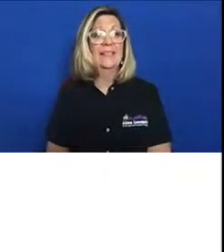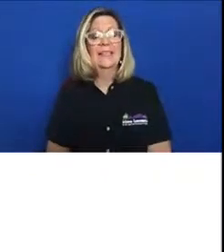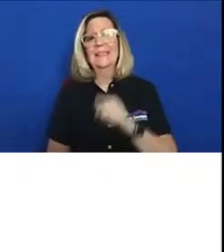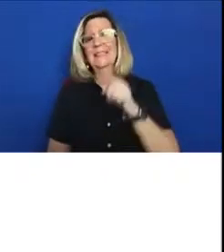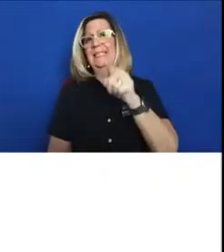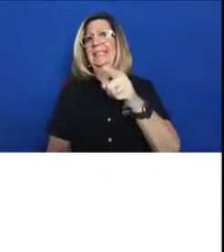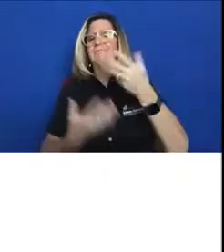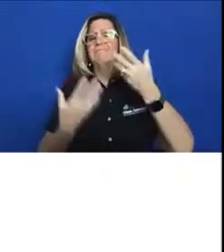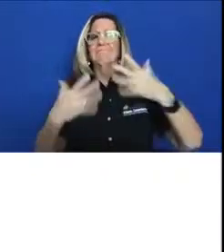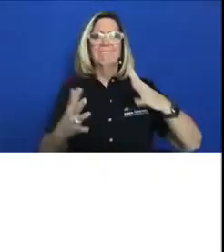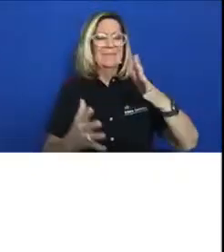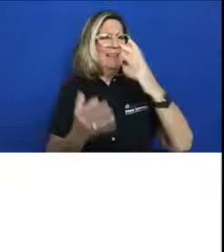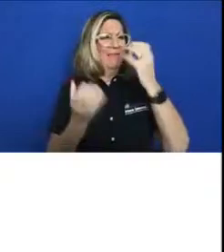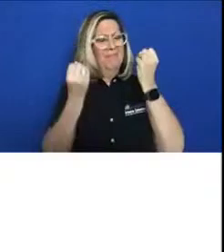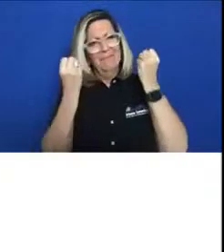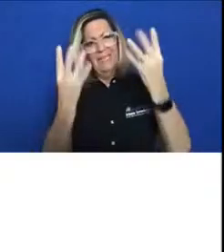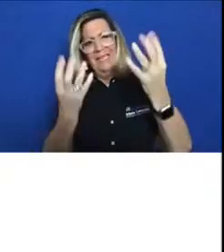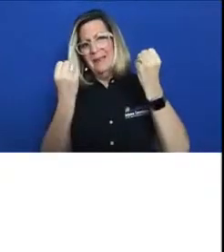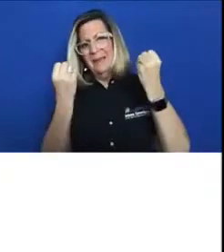Curtis is hard of hearing.